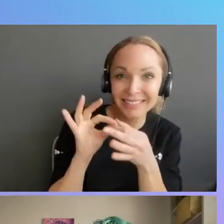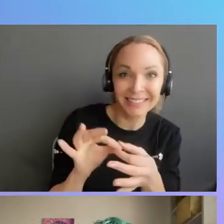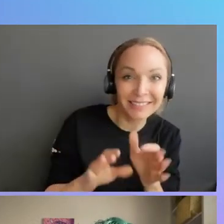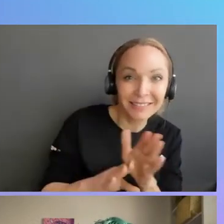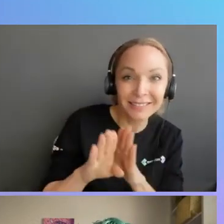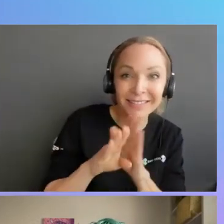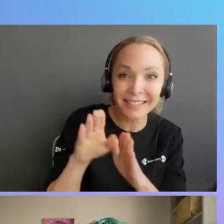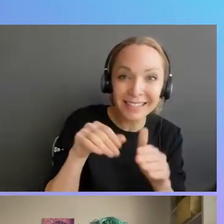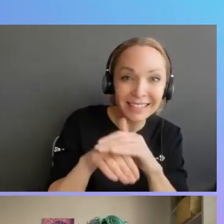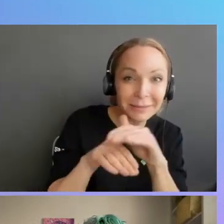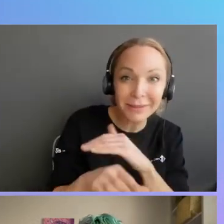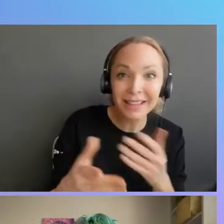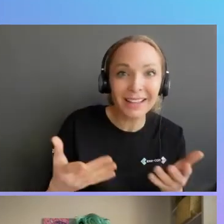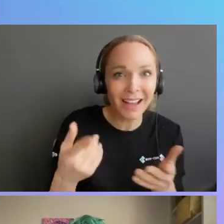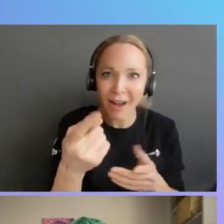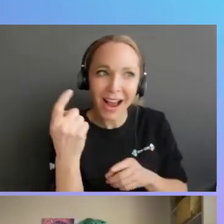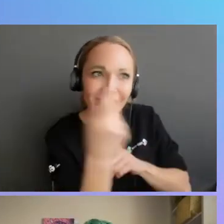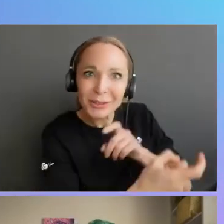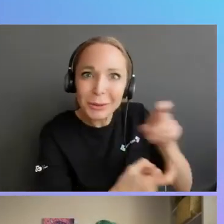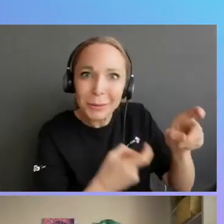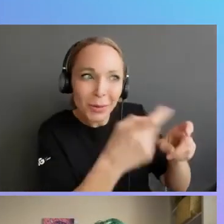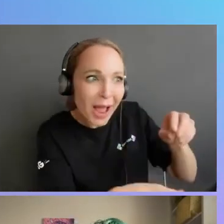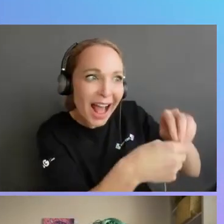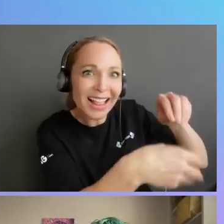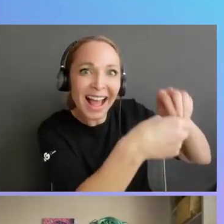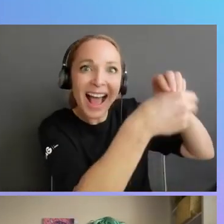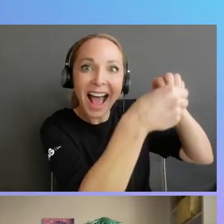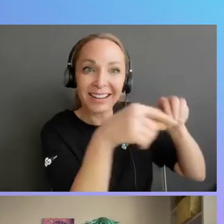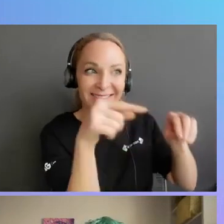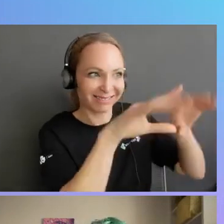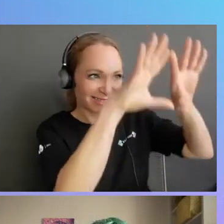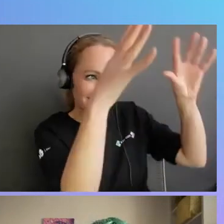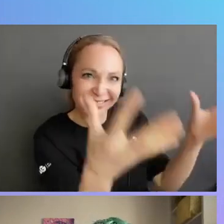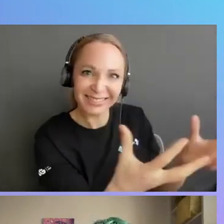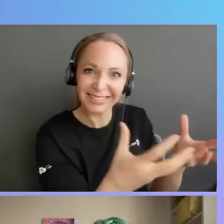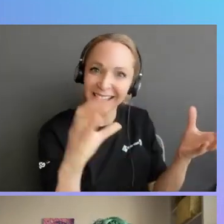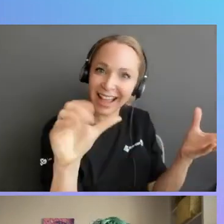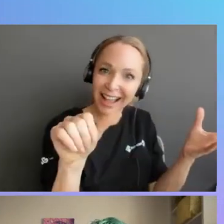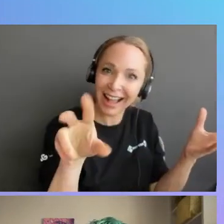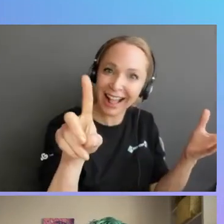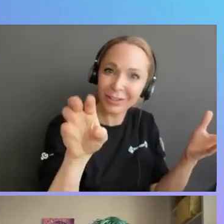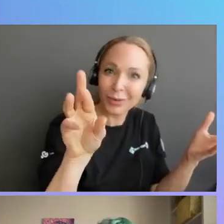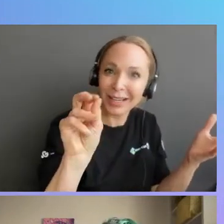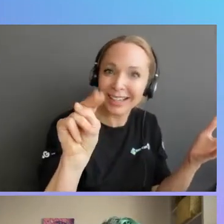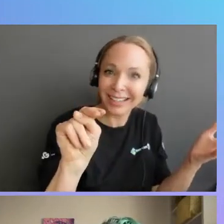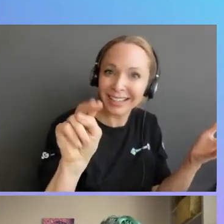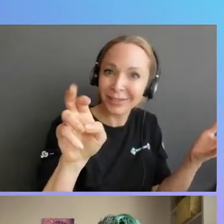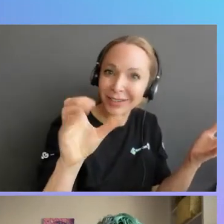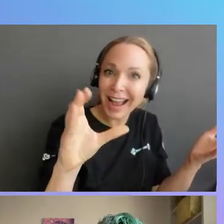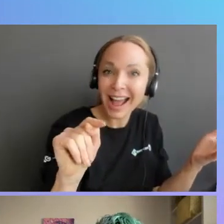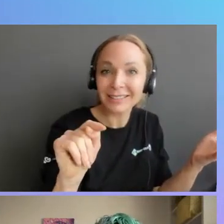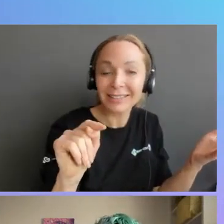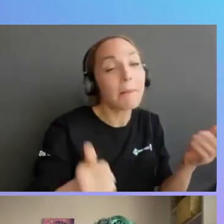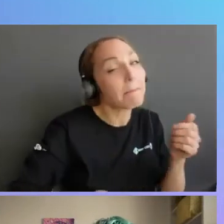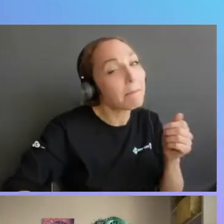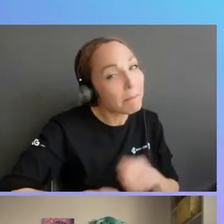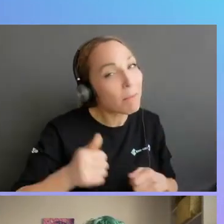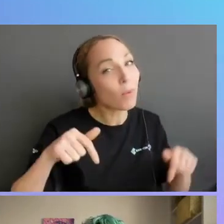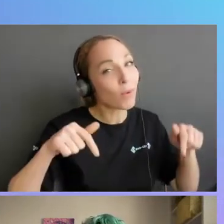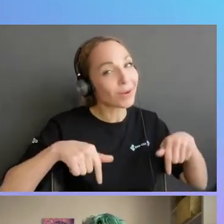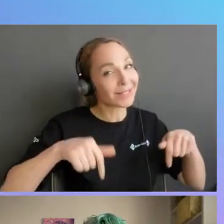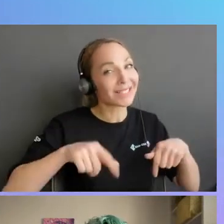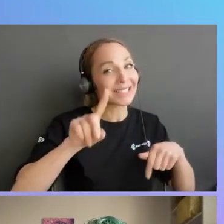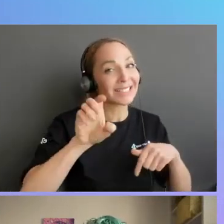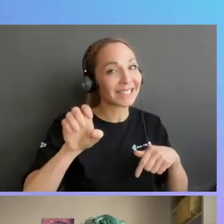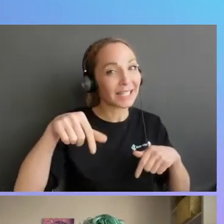components, contribute to Cauldron React. Like I said, it's mostly been maintained by Deque and used as an internal component library that's built